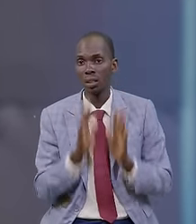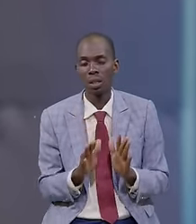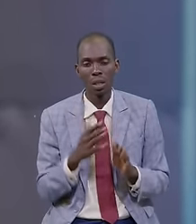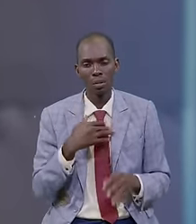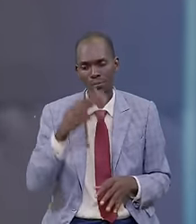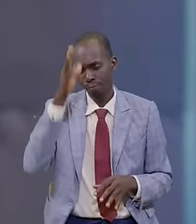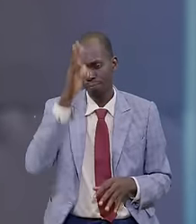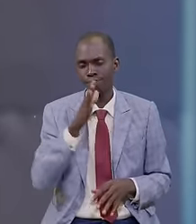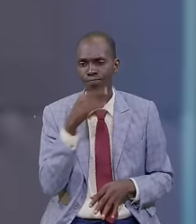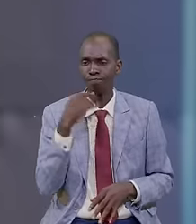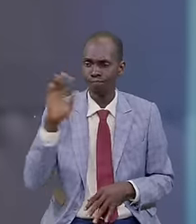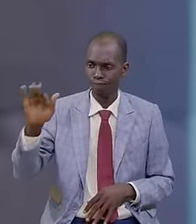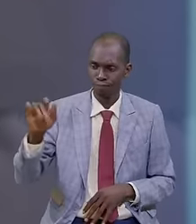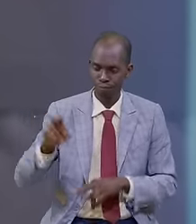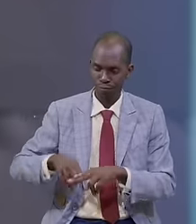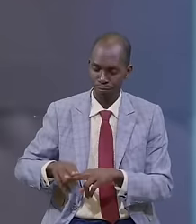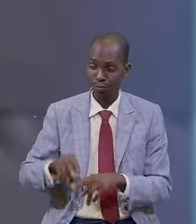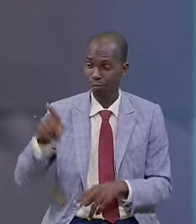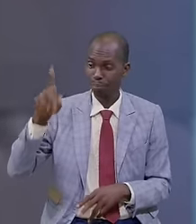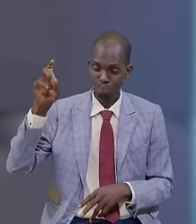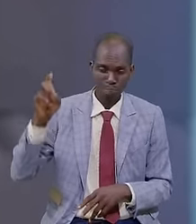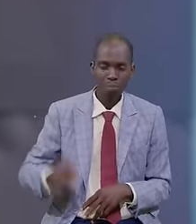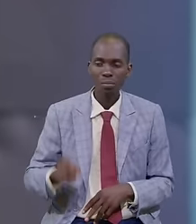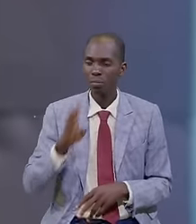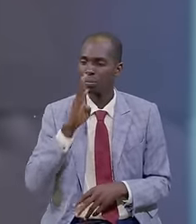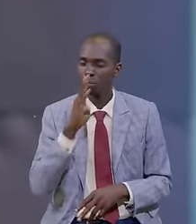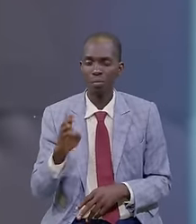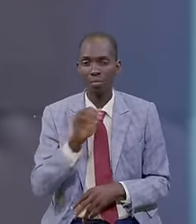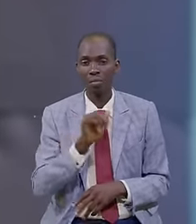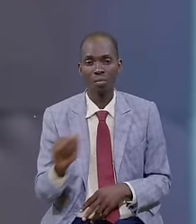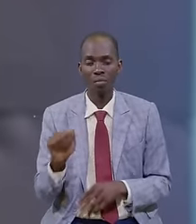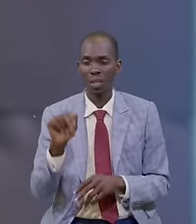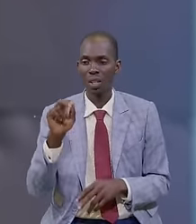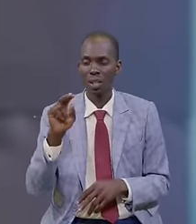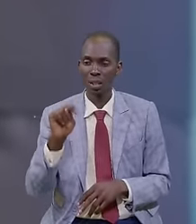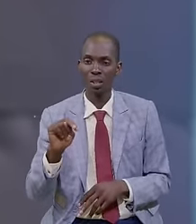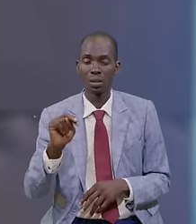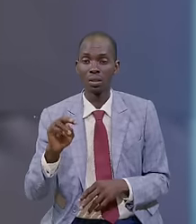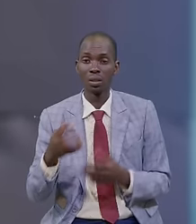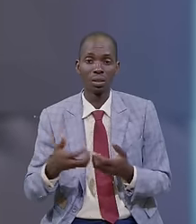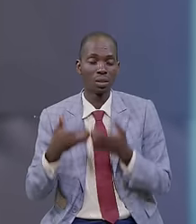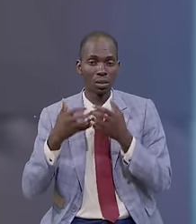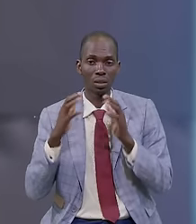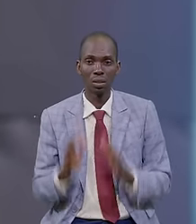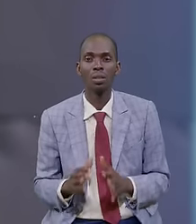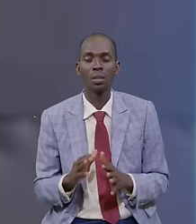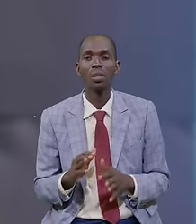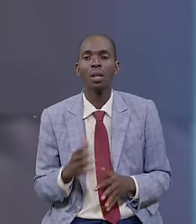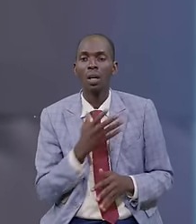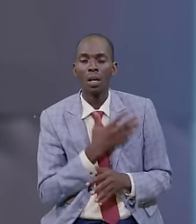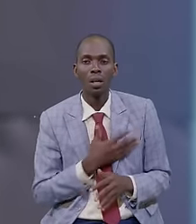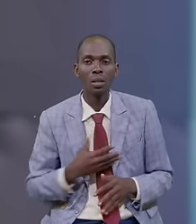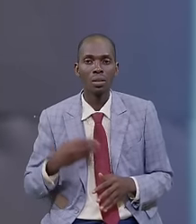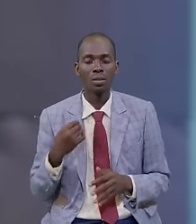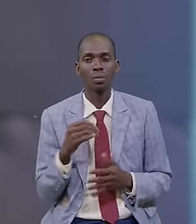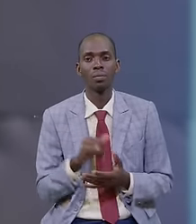engineer, but your gift, your talent is in the side of being